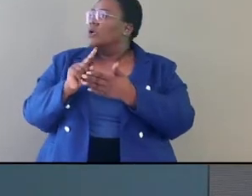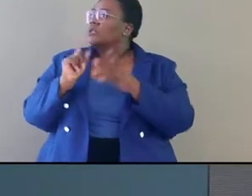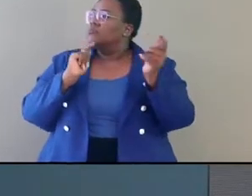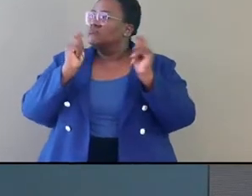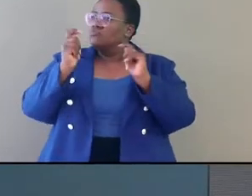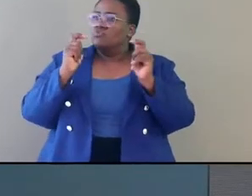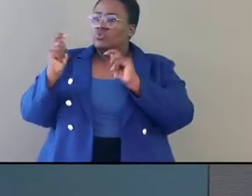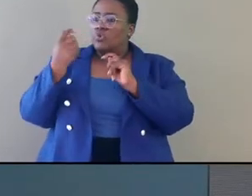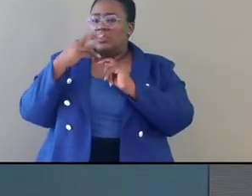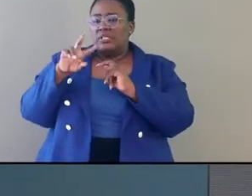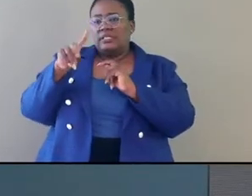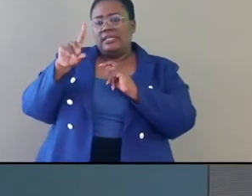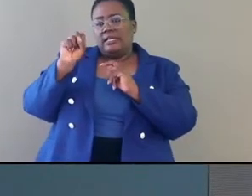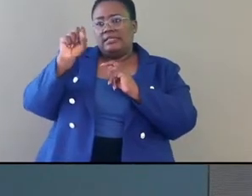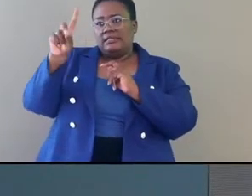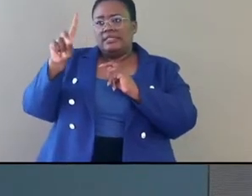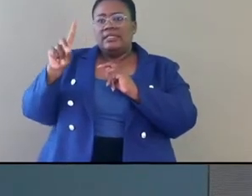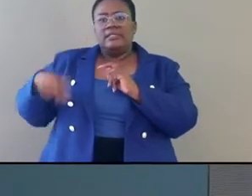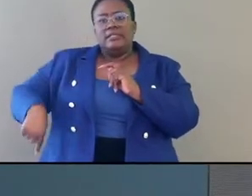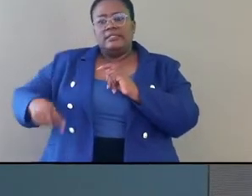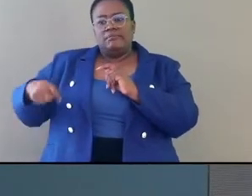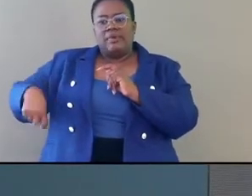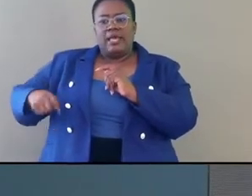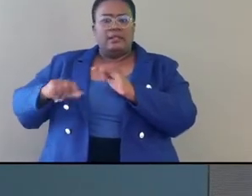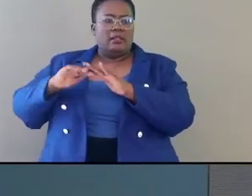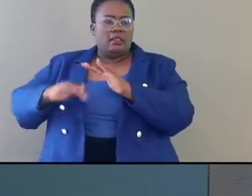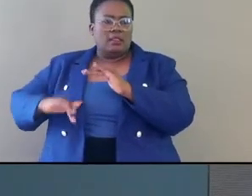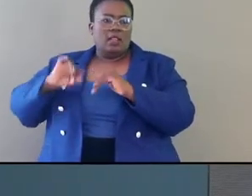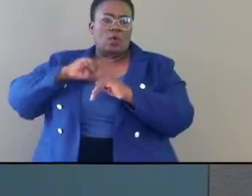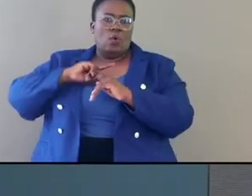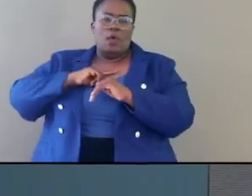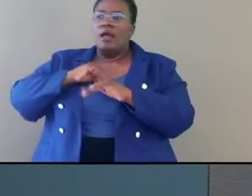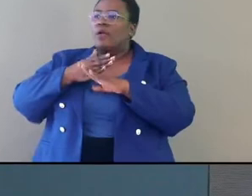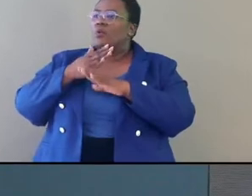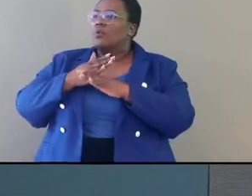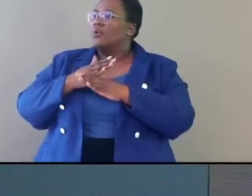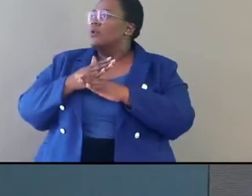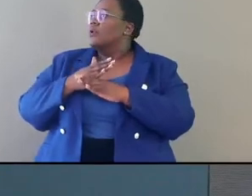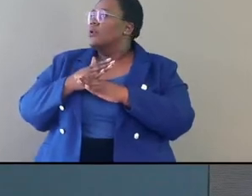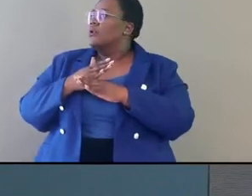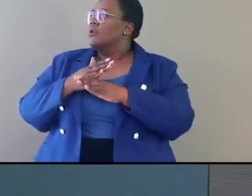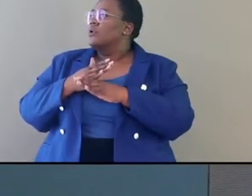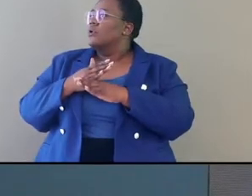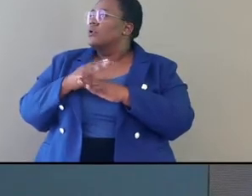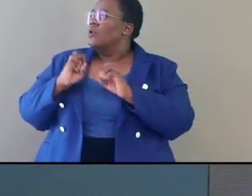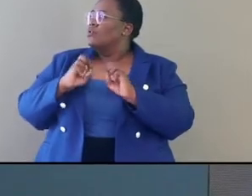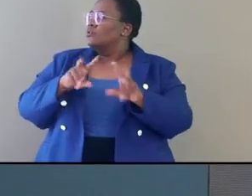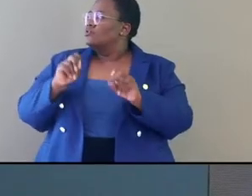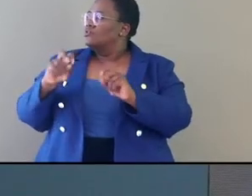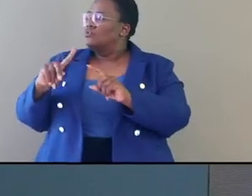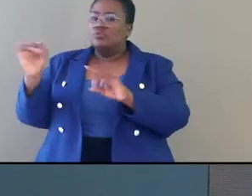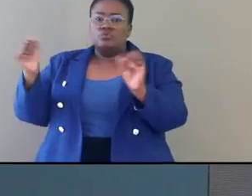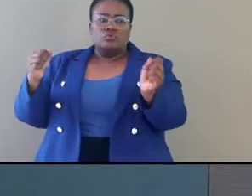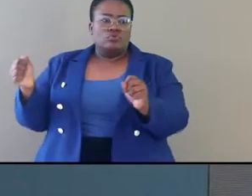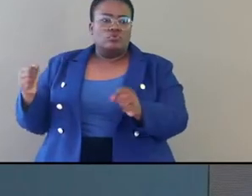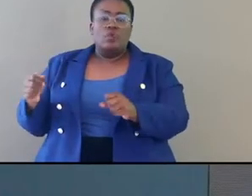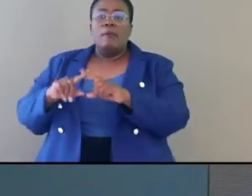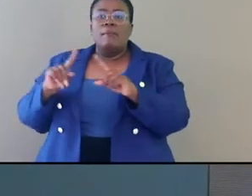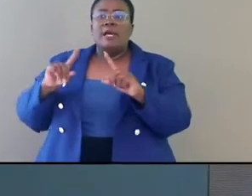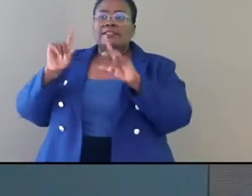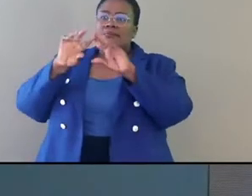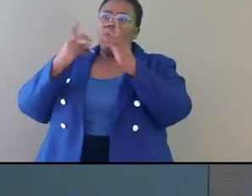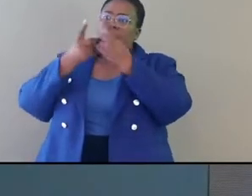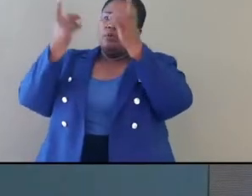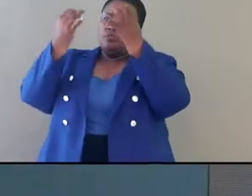DSD was underspending because was driven by vacant posts not being filled but what happens if National Treasury says you can't fill post it means